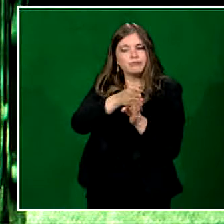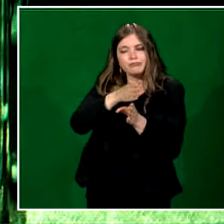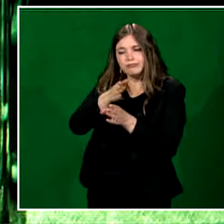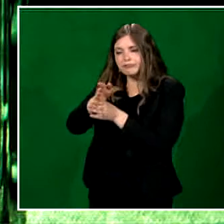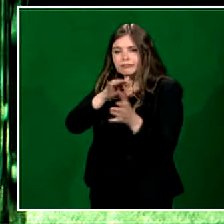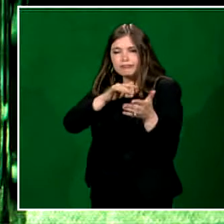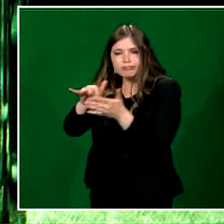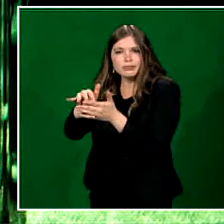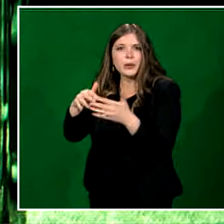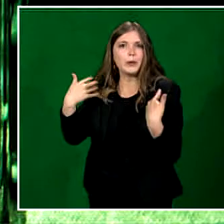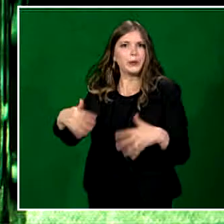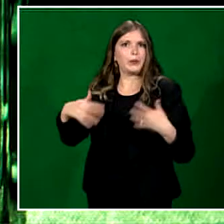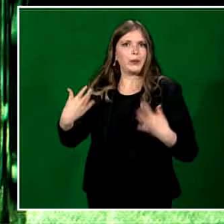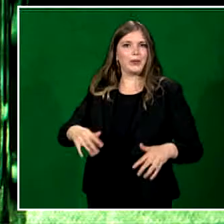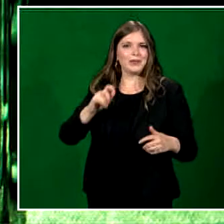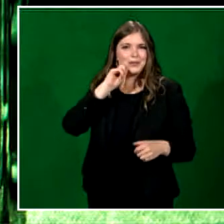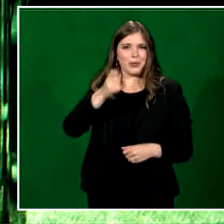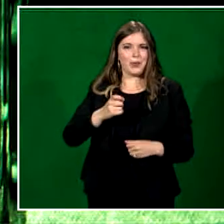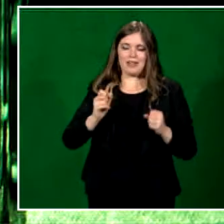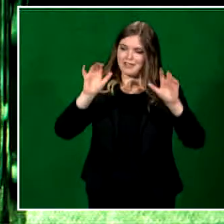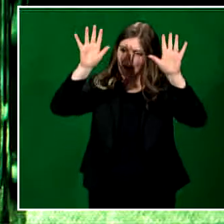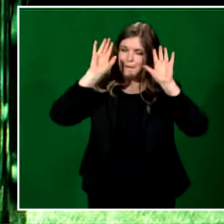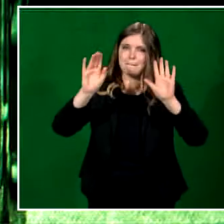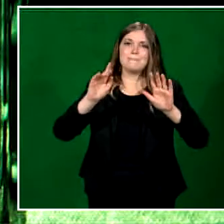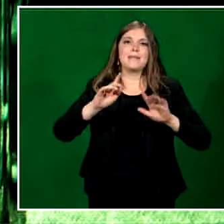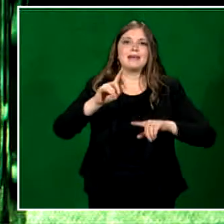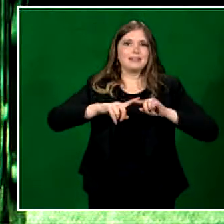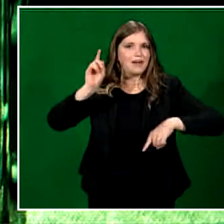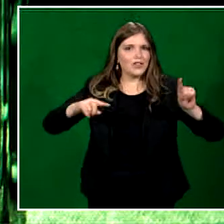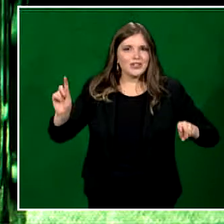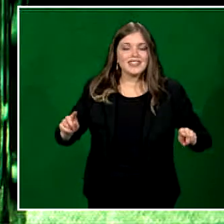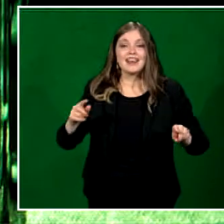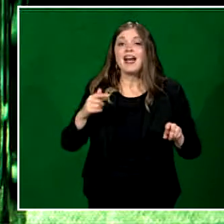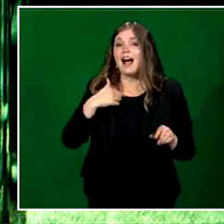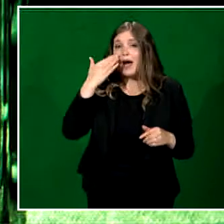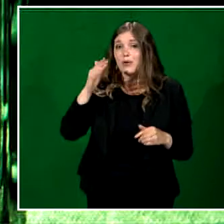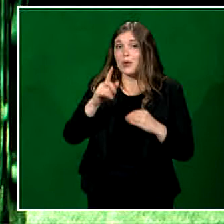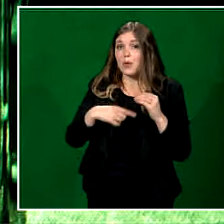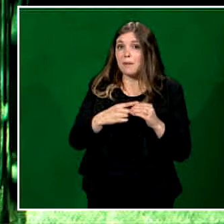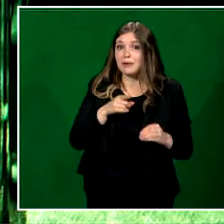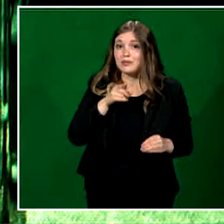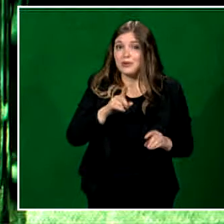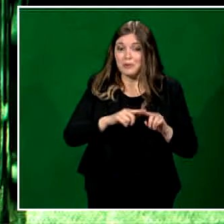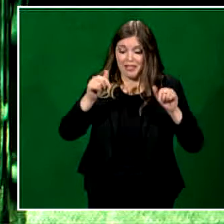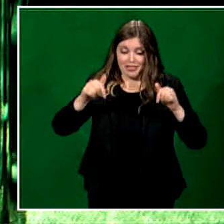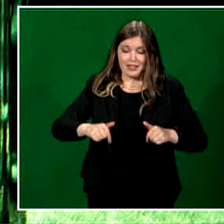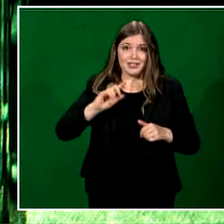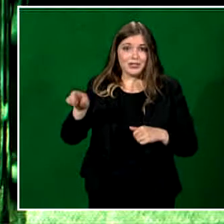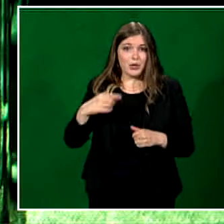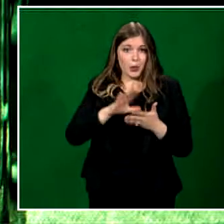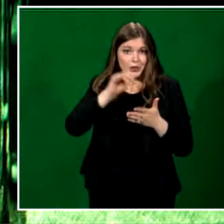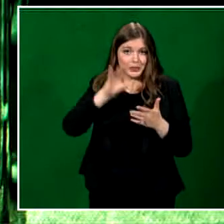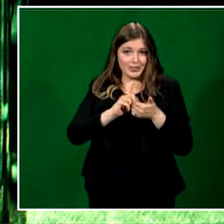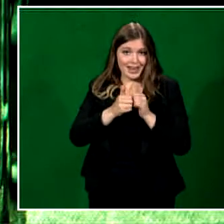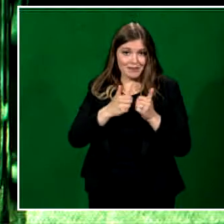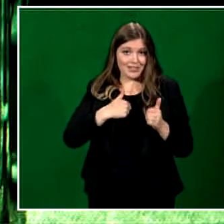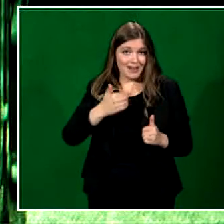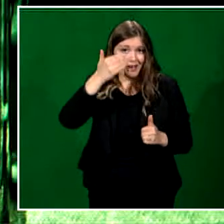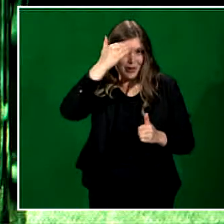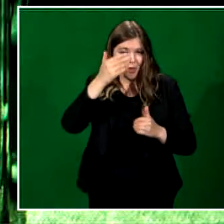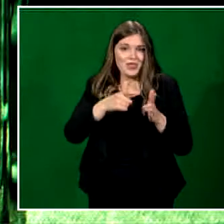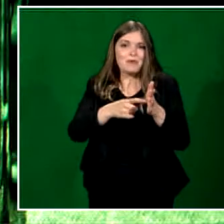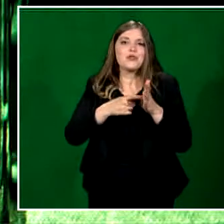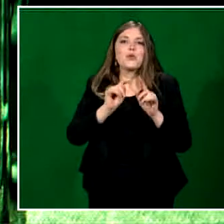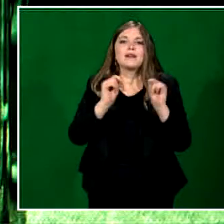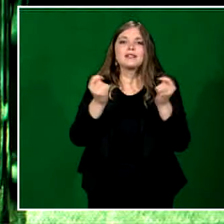Pretty cool. Amazing diversity there, folks. I don't know about you, but this is the only student competition I'm aware of that requires teams